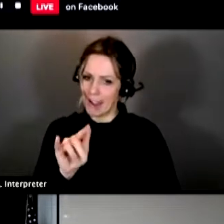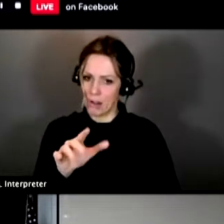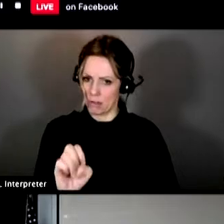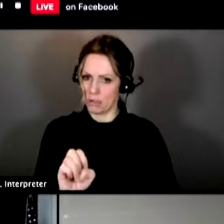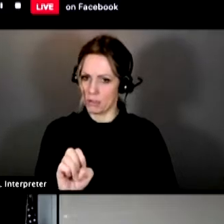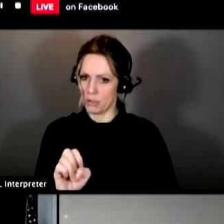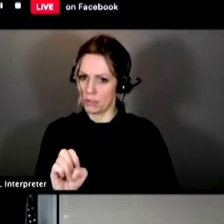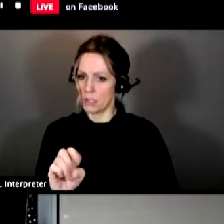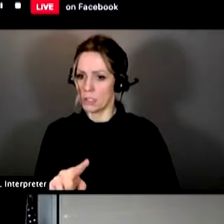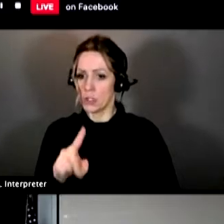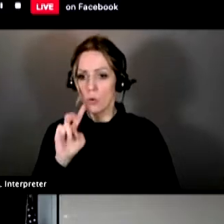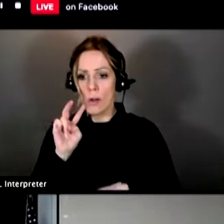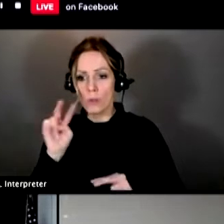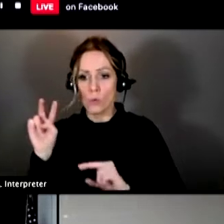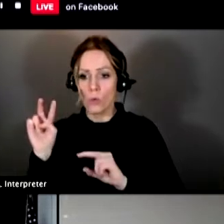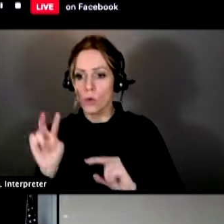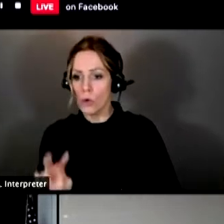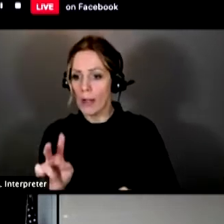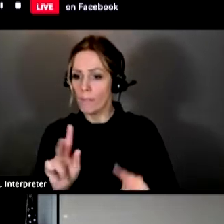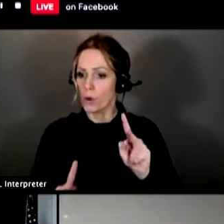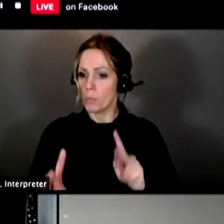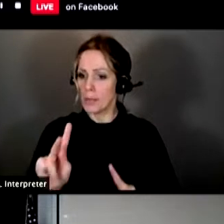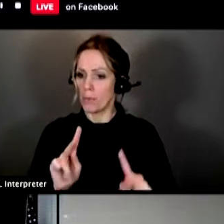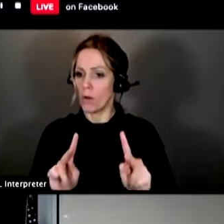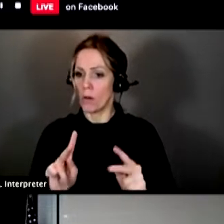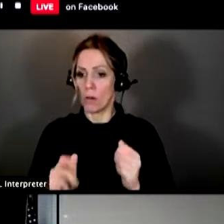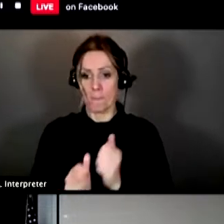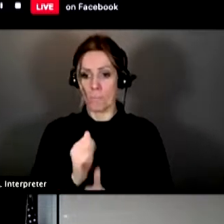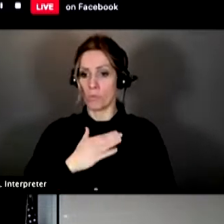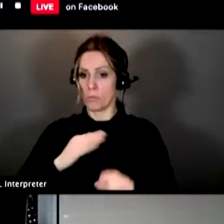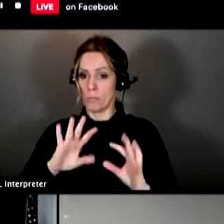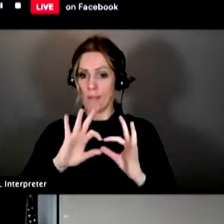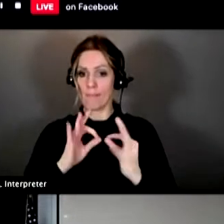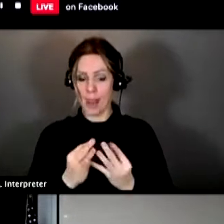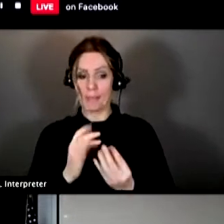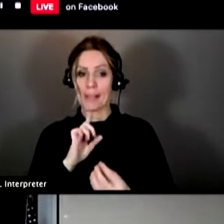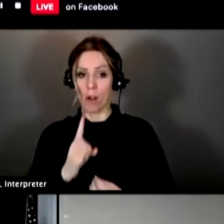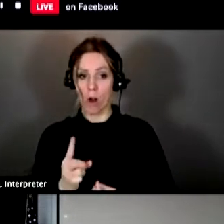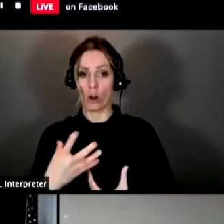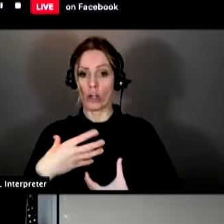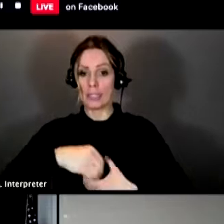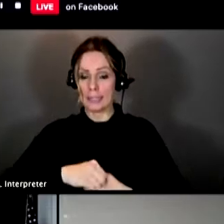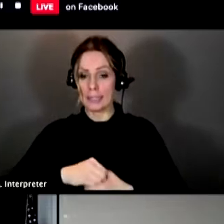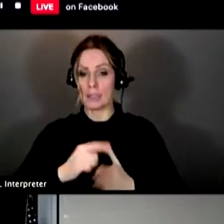Most of my family members have been in law enforcement. I myself have been